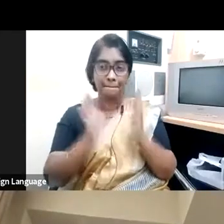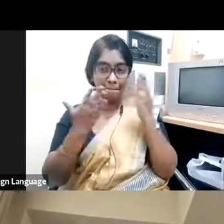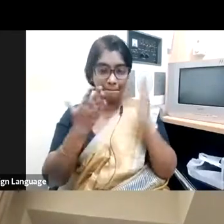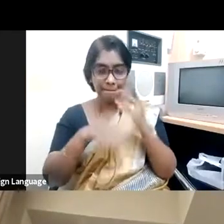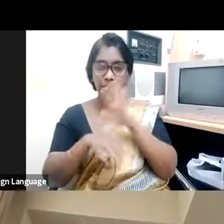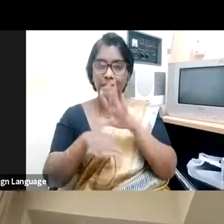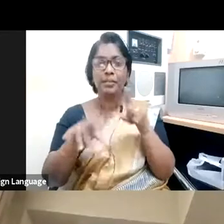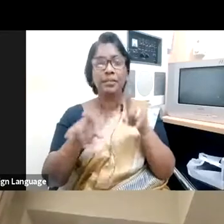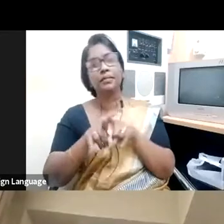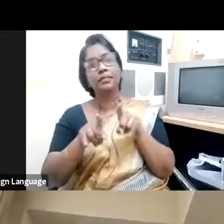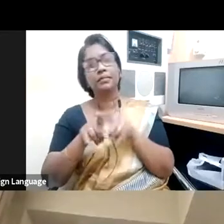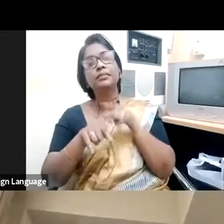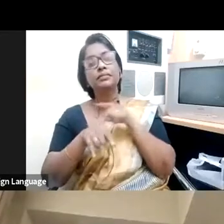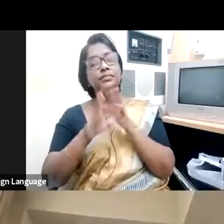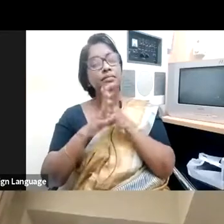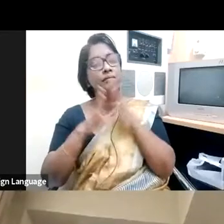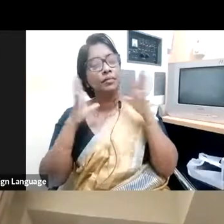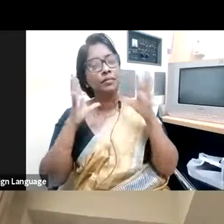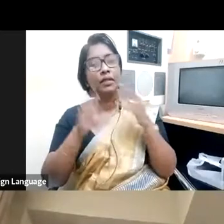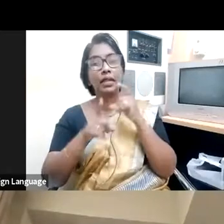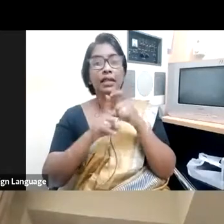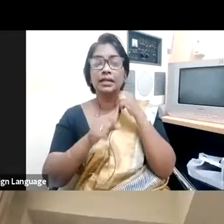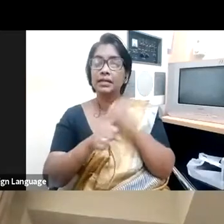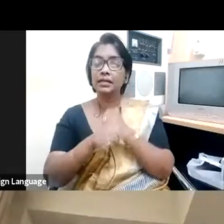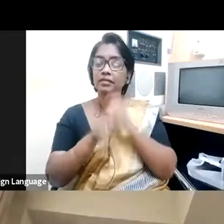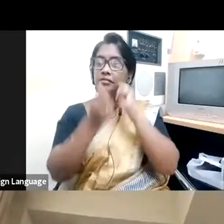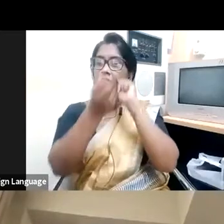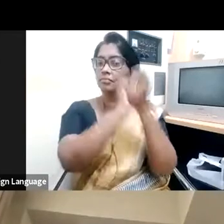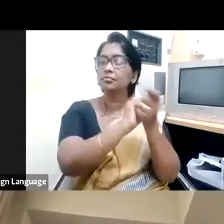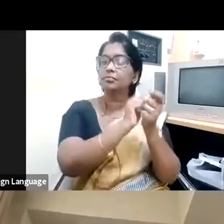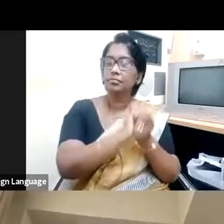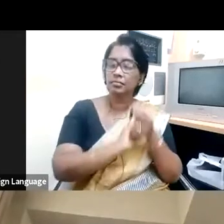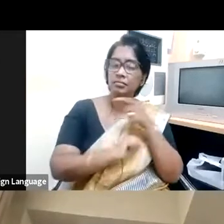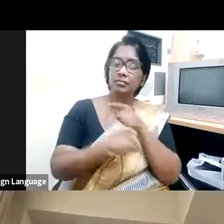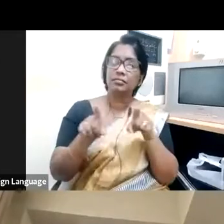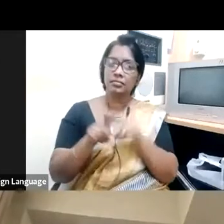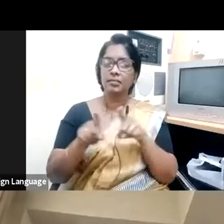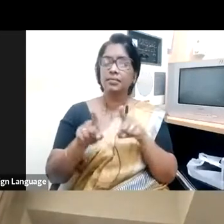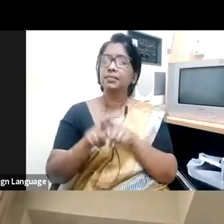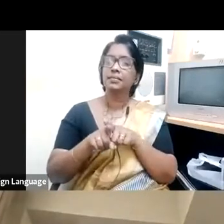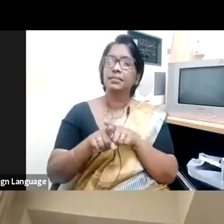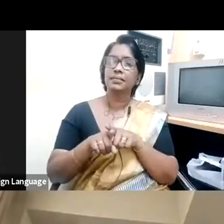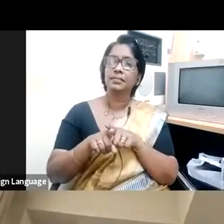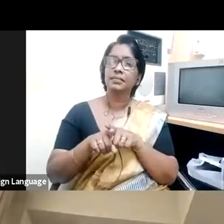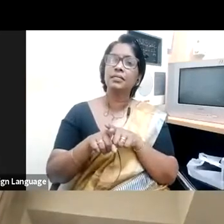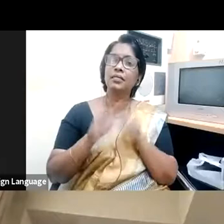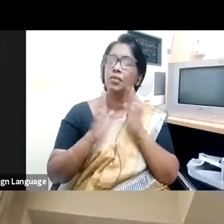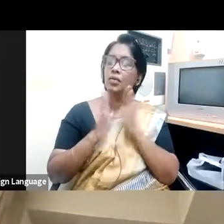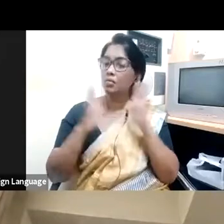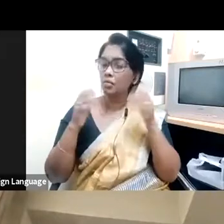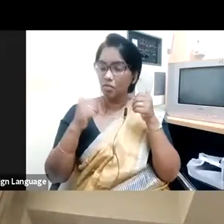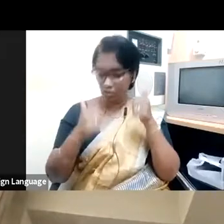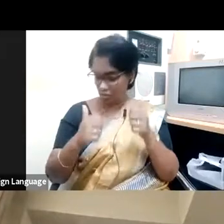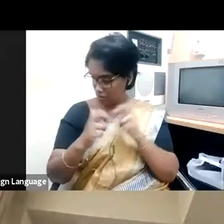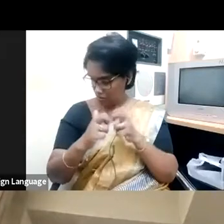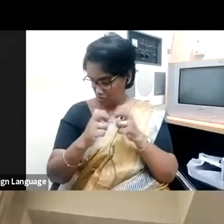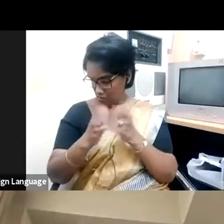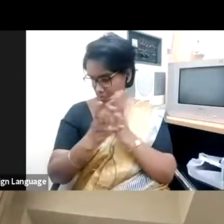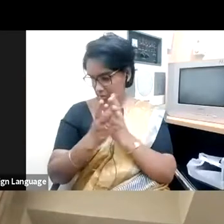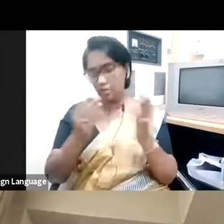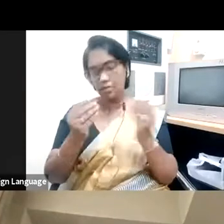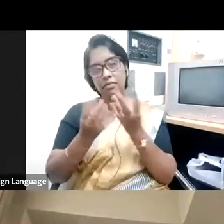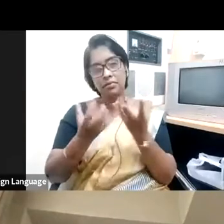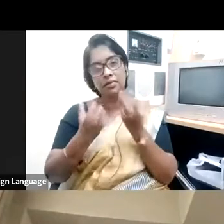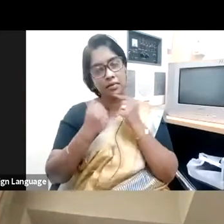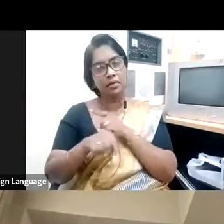digital transformation solutions and very transformative solutions that are available. In fact, all of us being here right